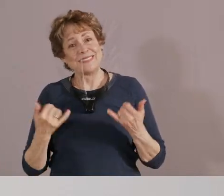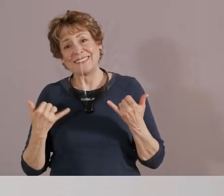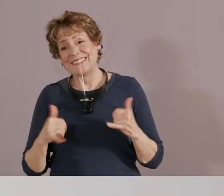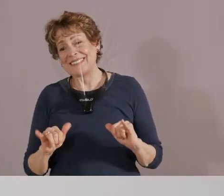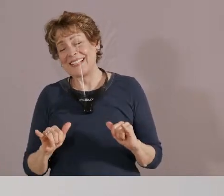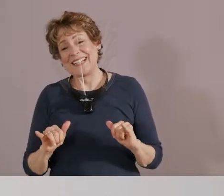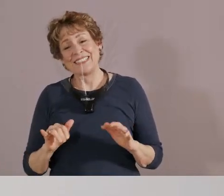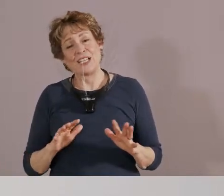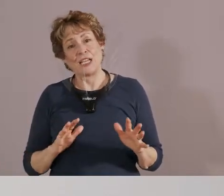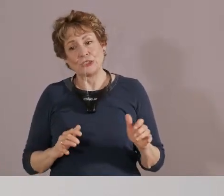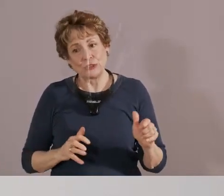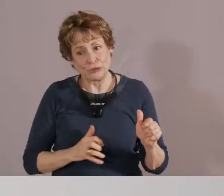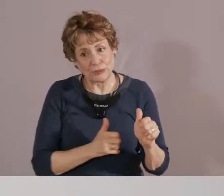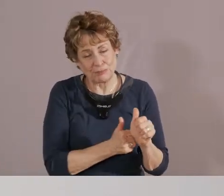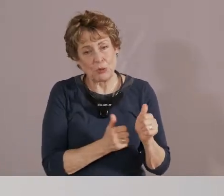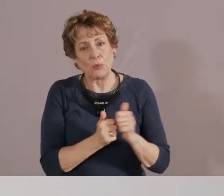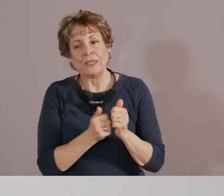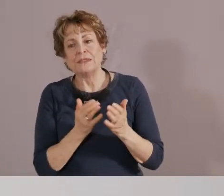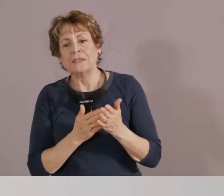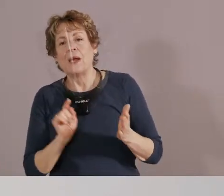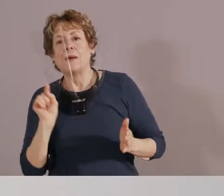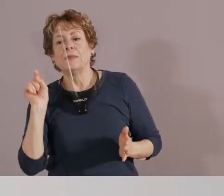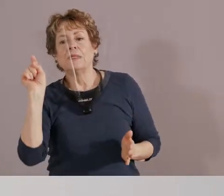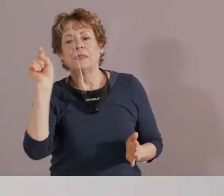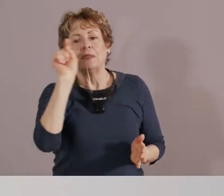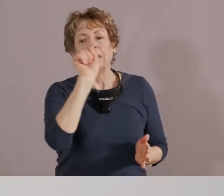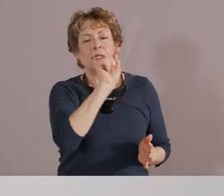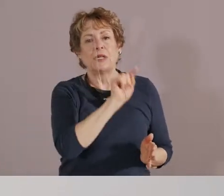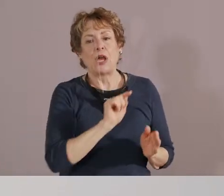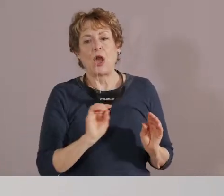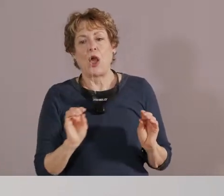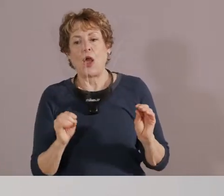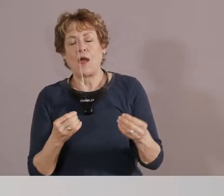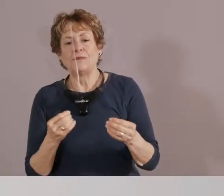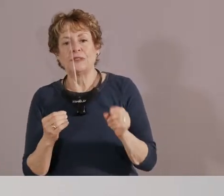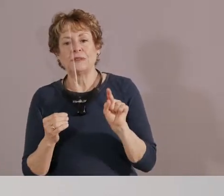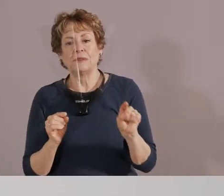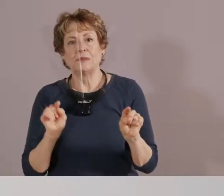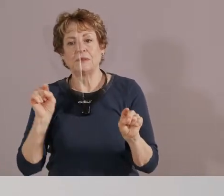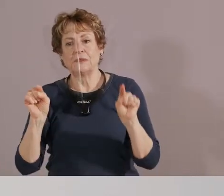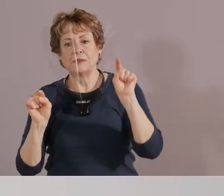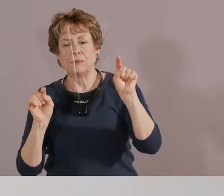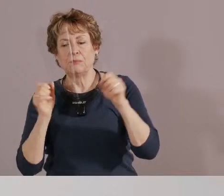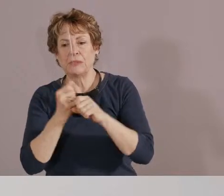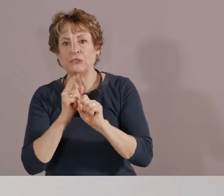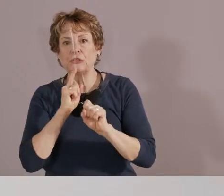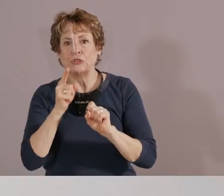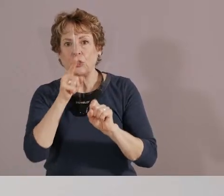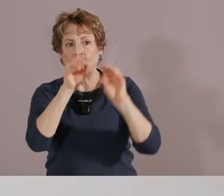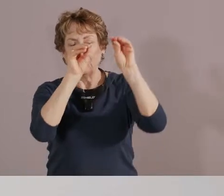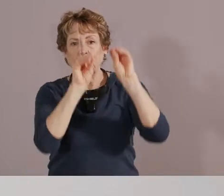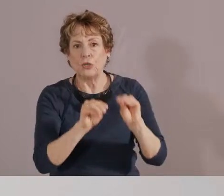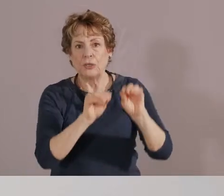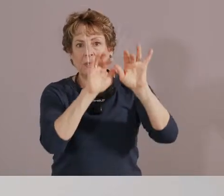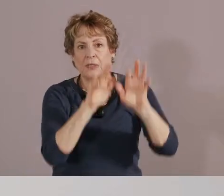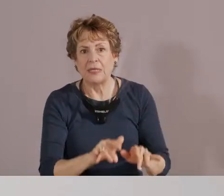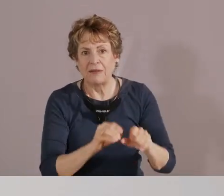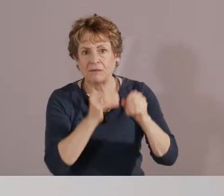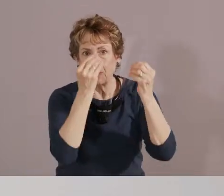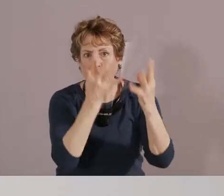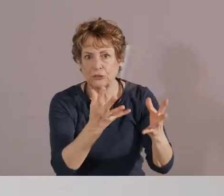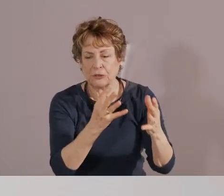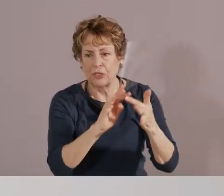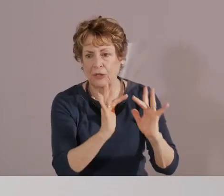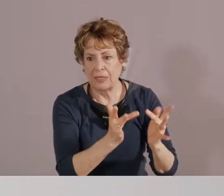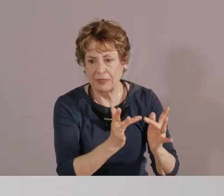on doing data entry to make sure that they are reporting to the state. And we are looking higher than what